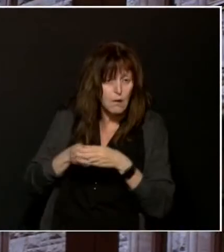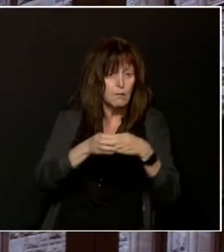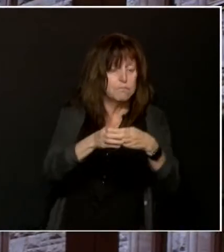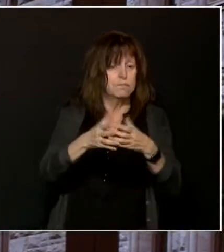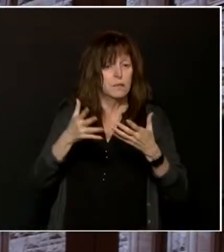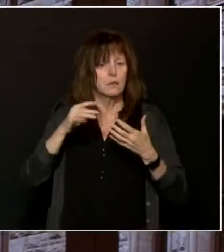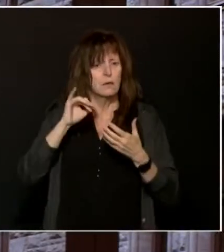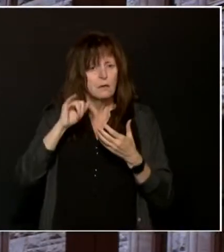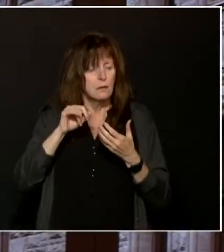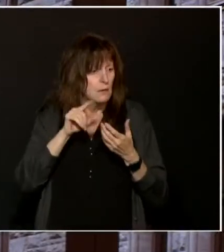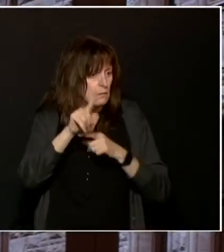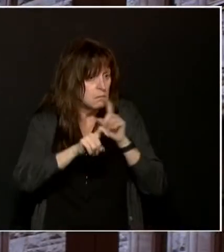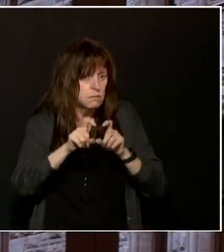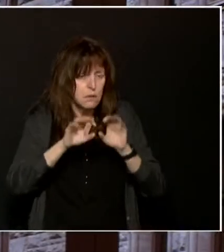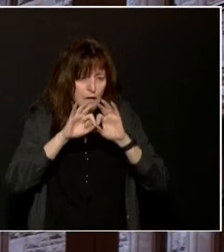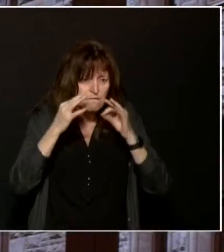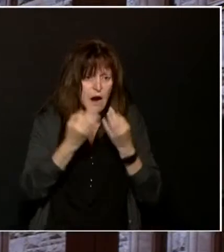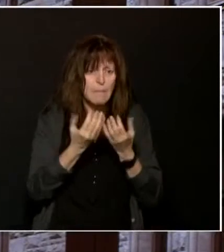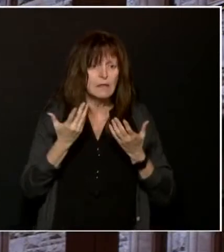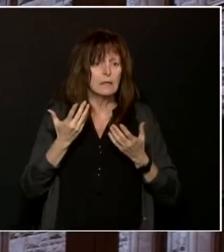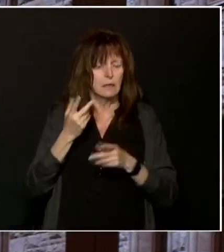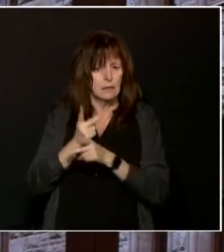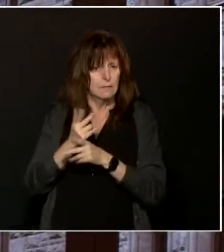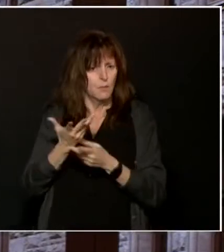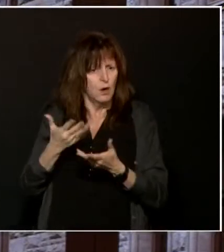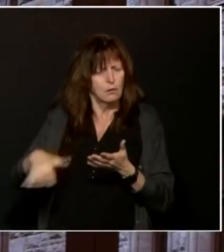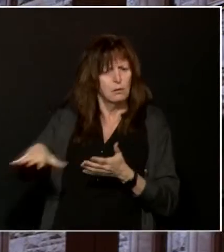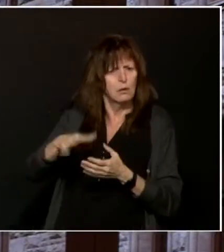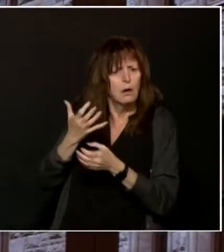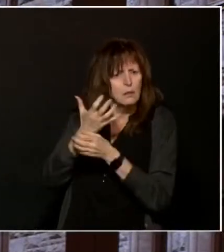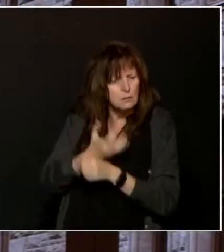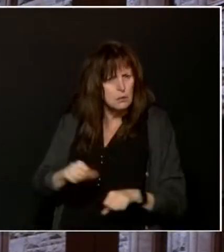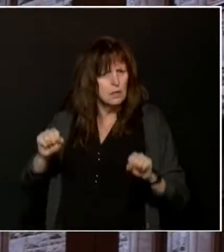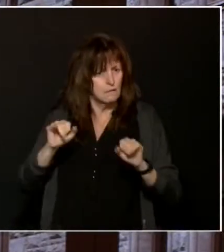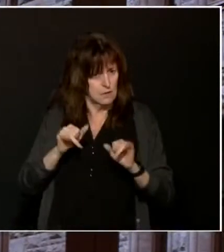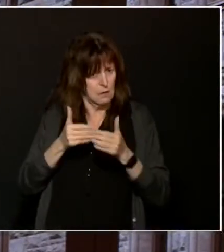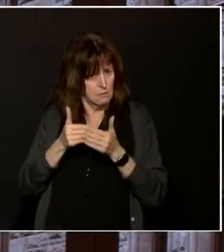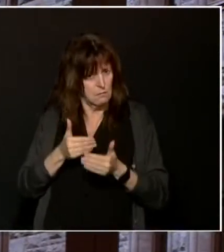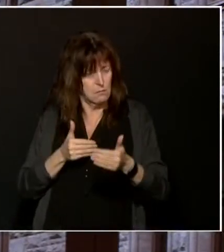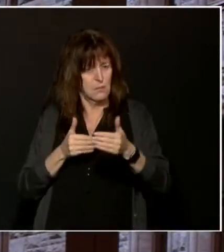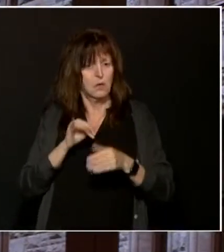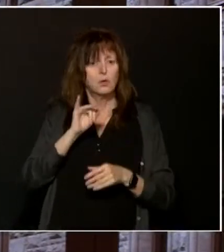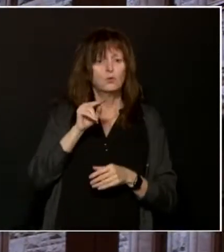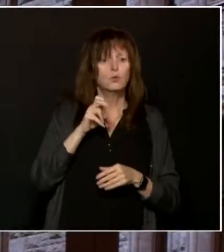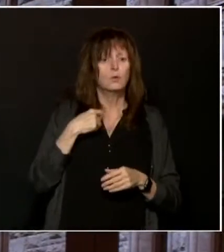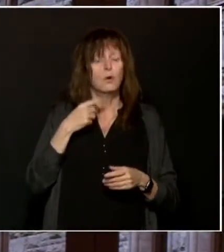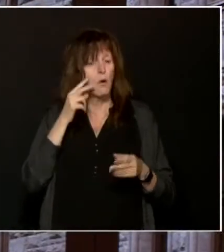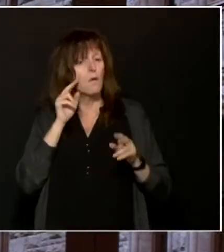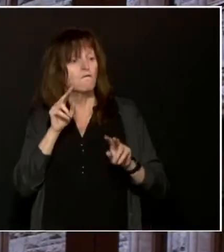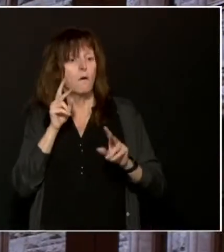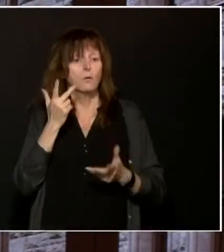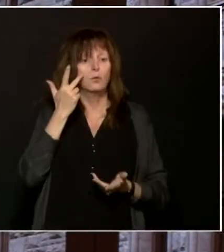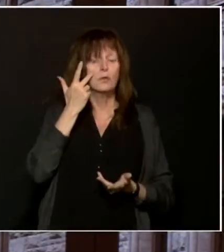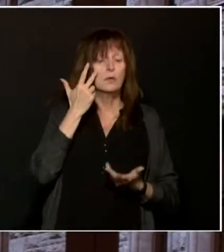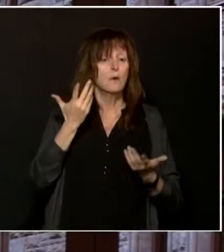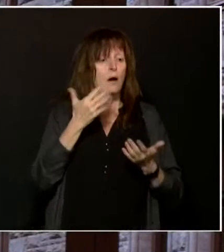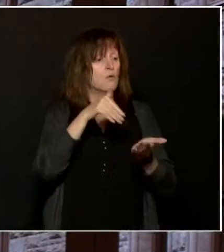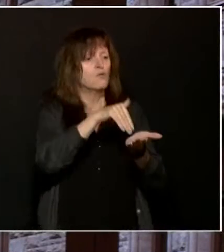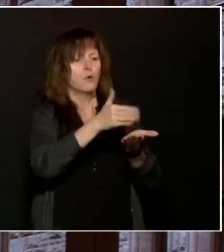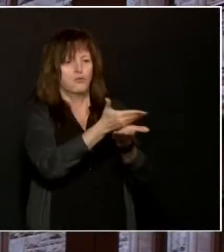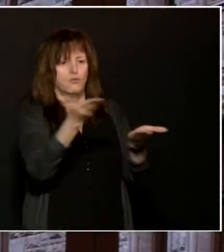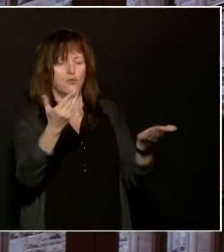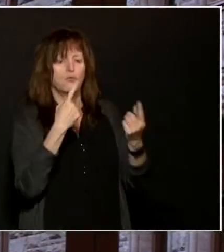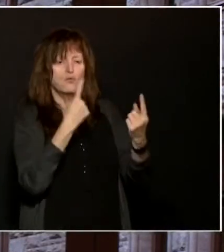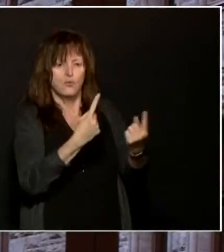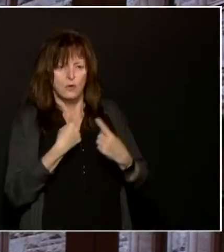of the school academic year. So we'll be looking forward to seeing what the results of all the rest of the sector's feedback